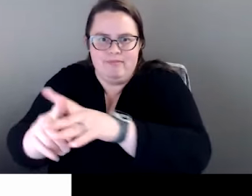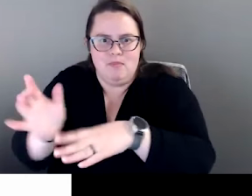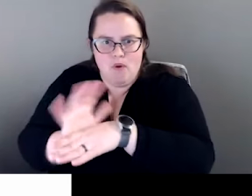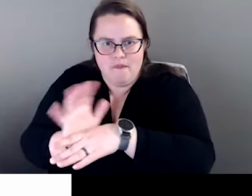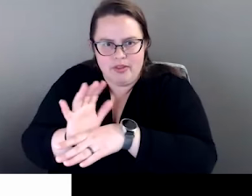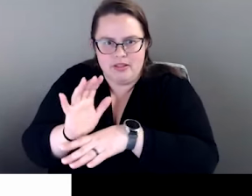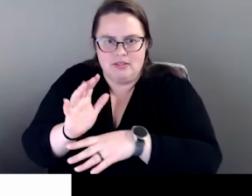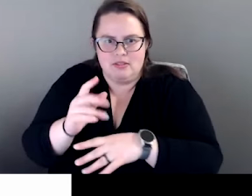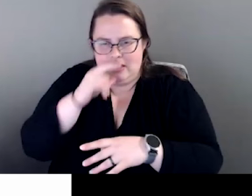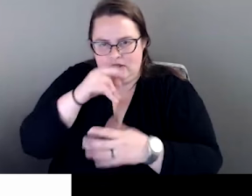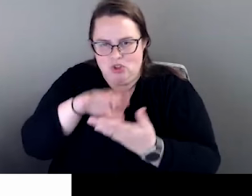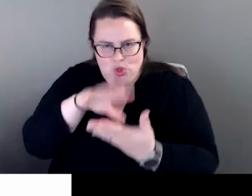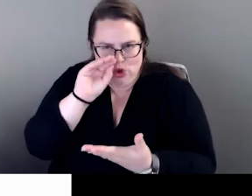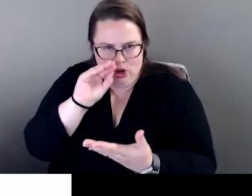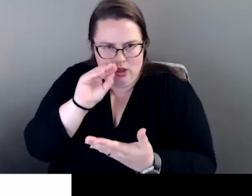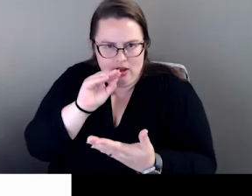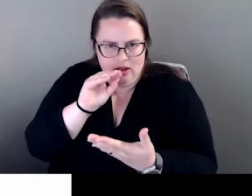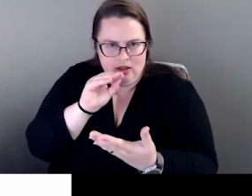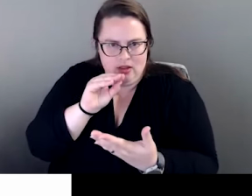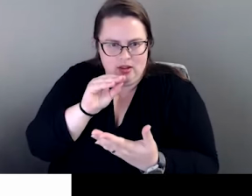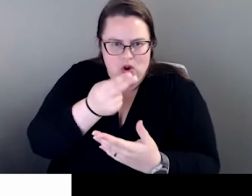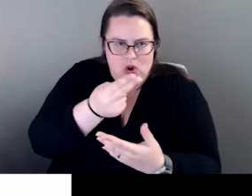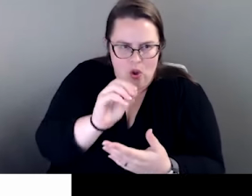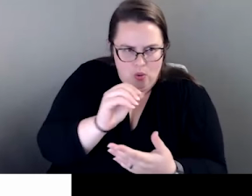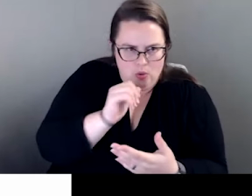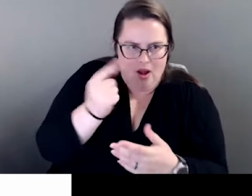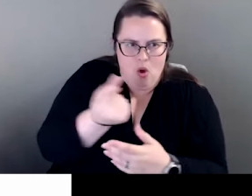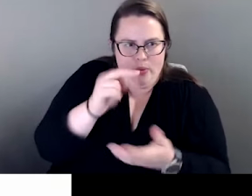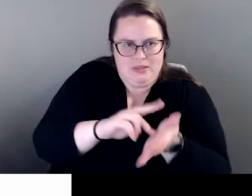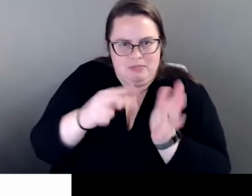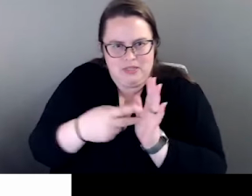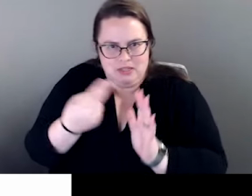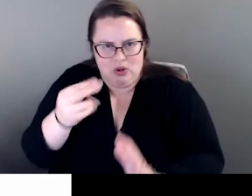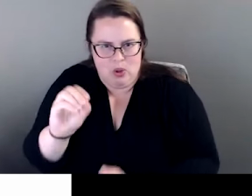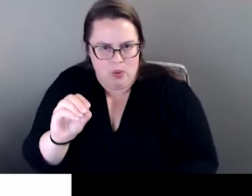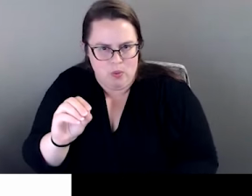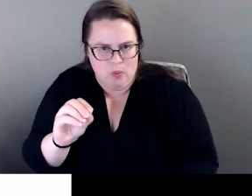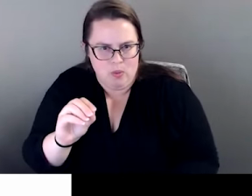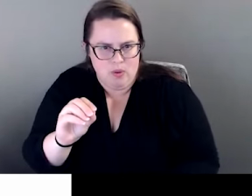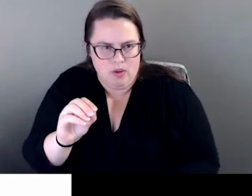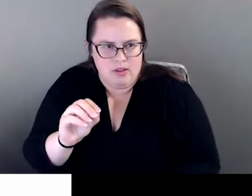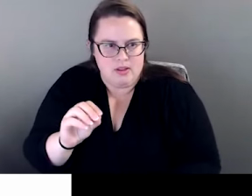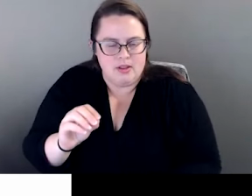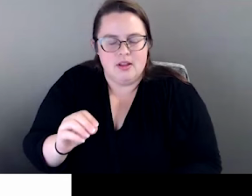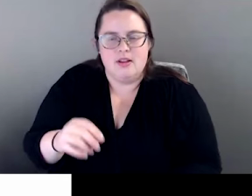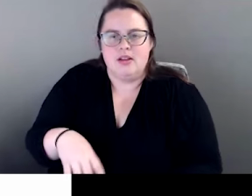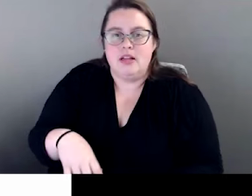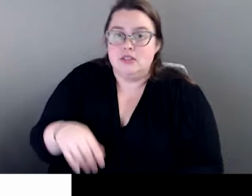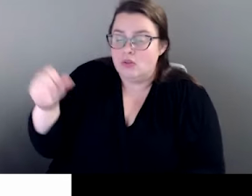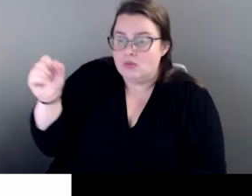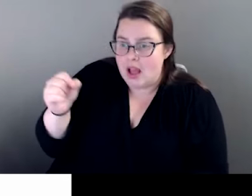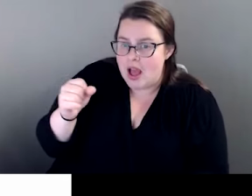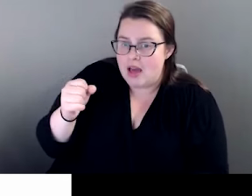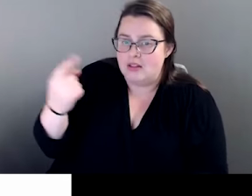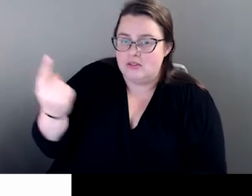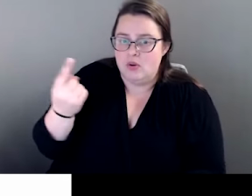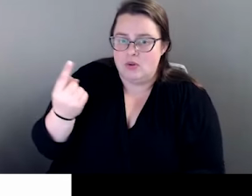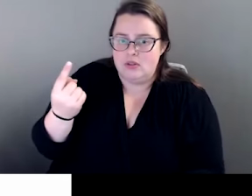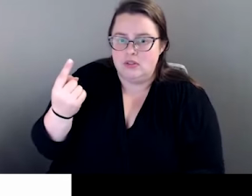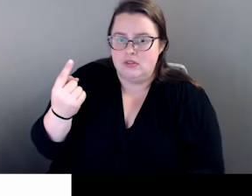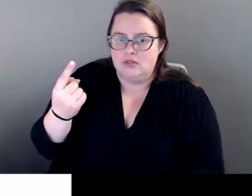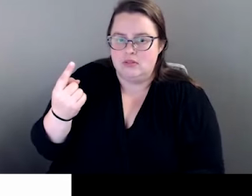learning that that doesn't always mean no. Yeah, no, definitely. That's kind of some of the,